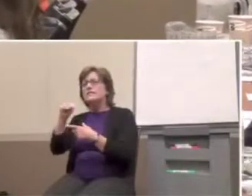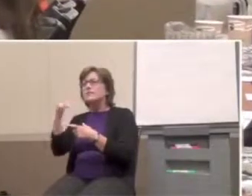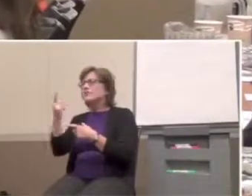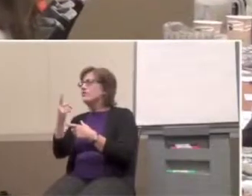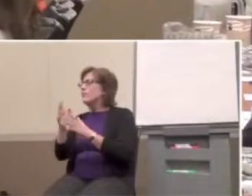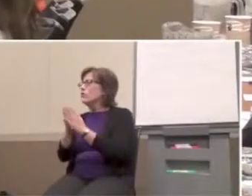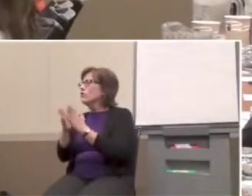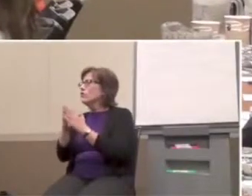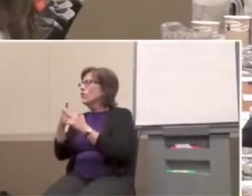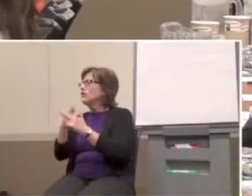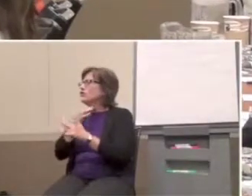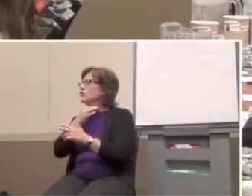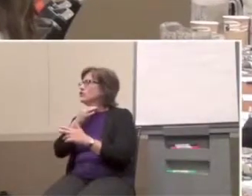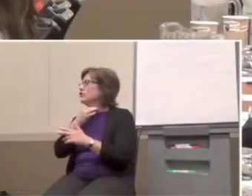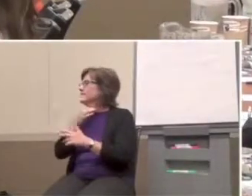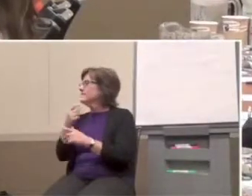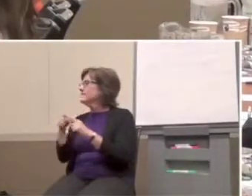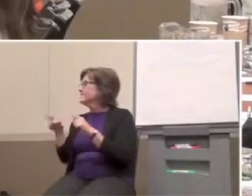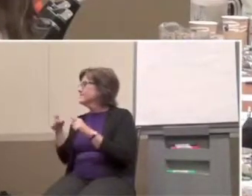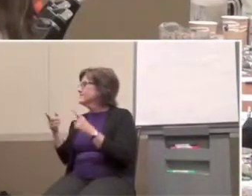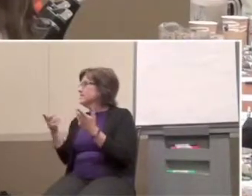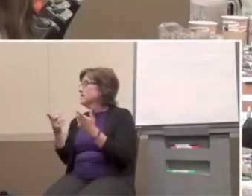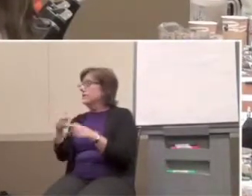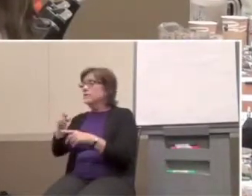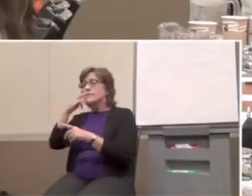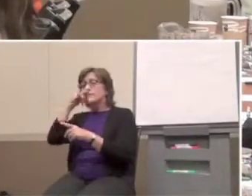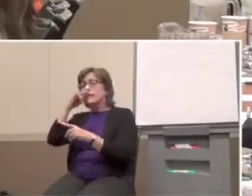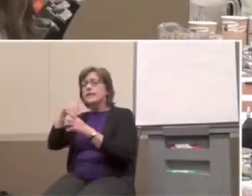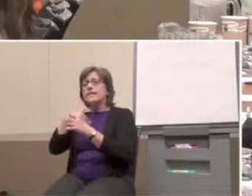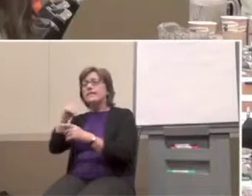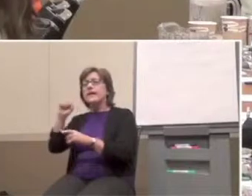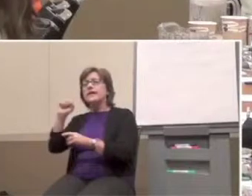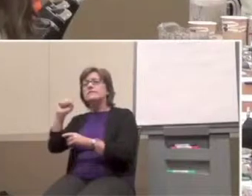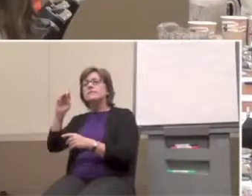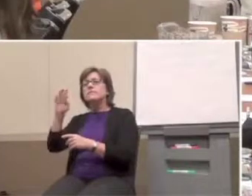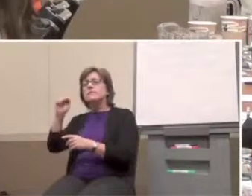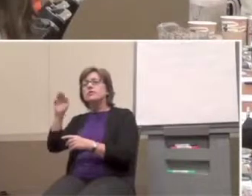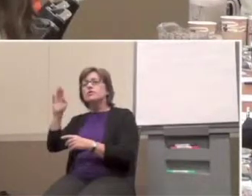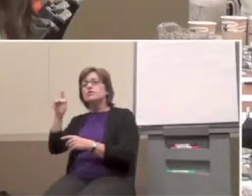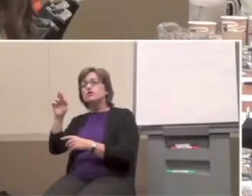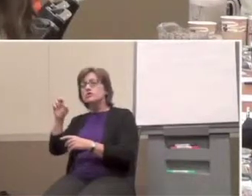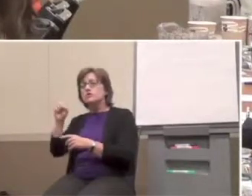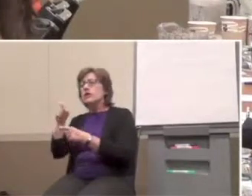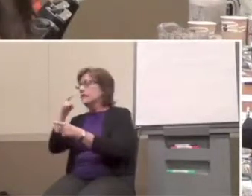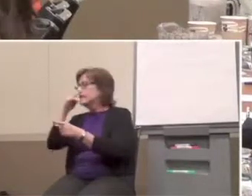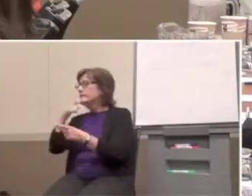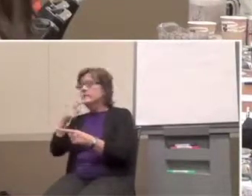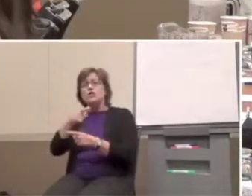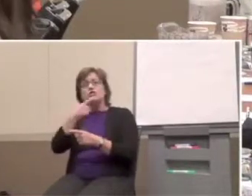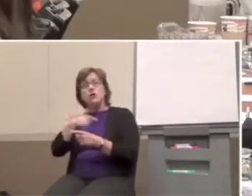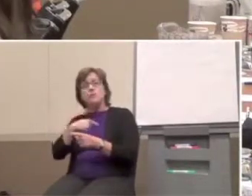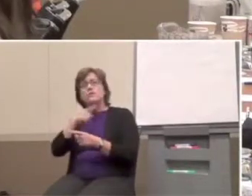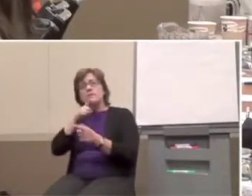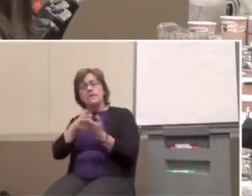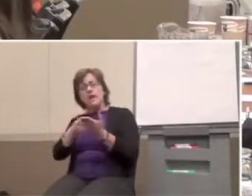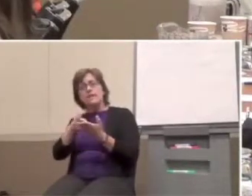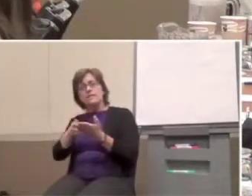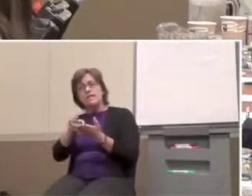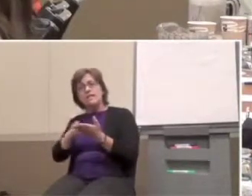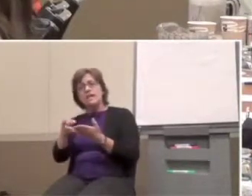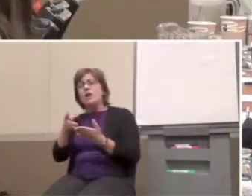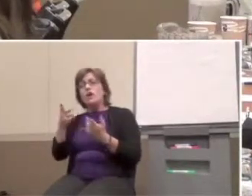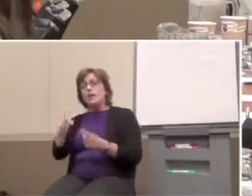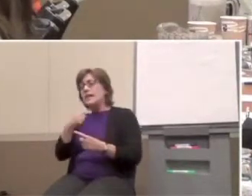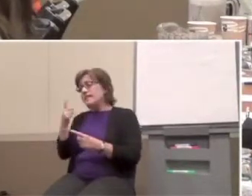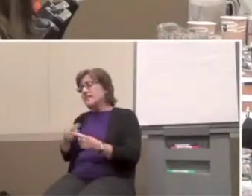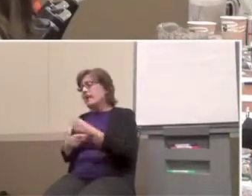he says in there, when the kid has Asperger's, he says, you tell me to be honest, honest, honest. And so when I tell Aunt Martha that she stinks,